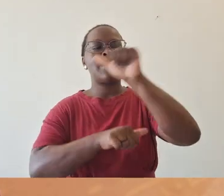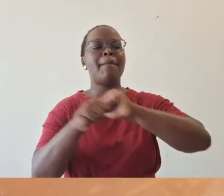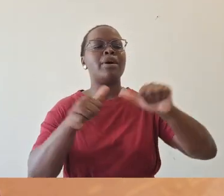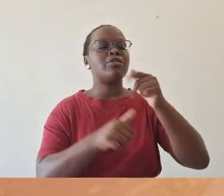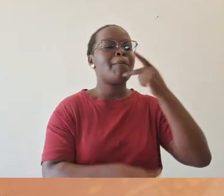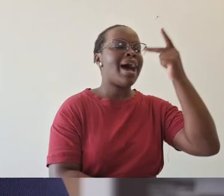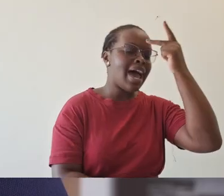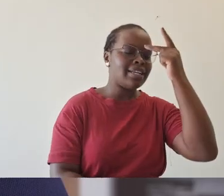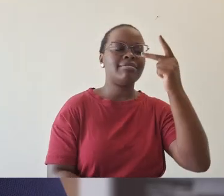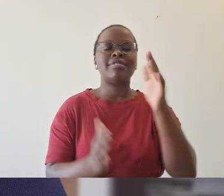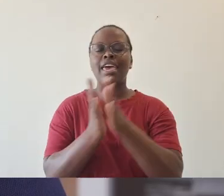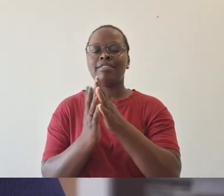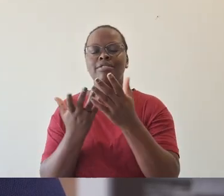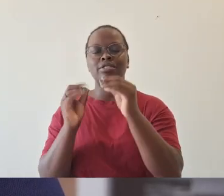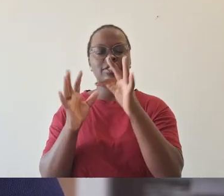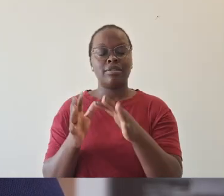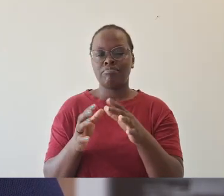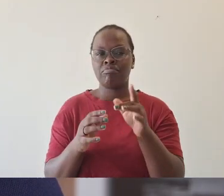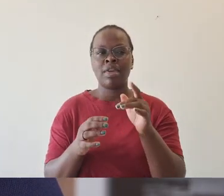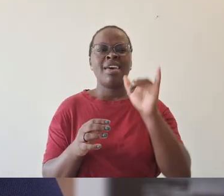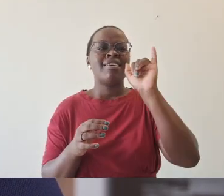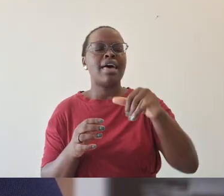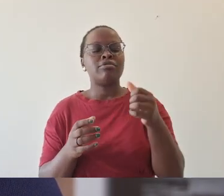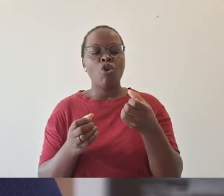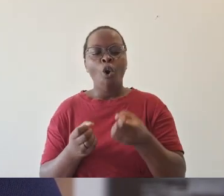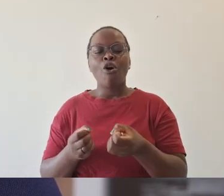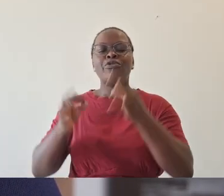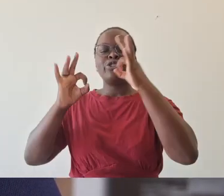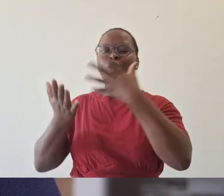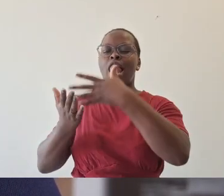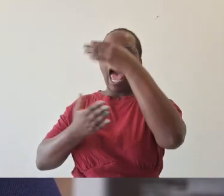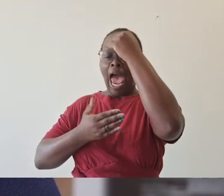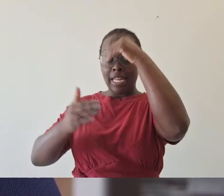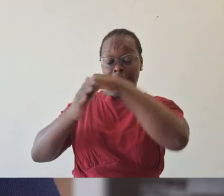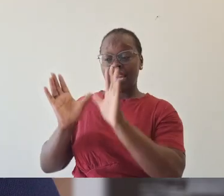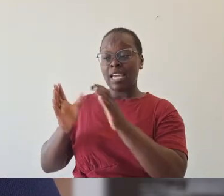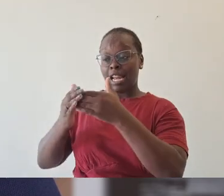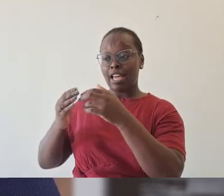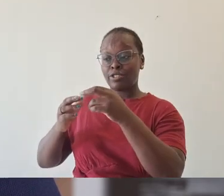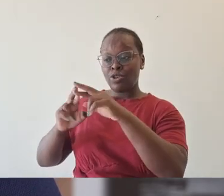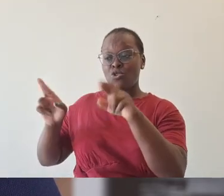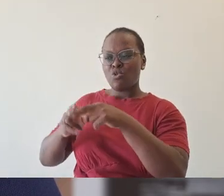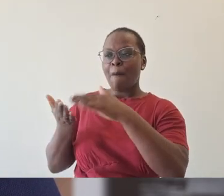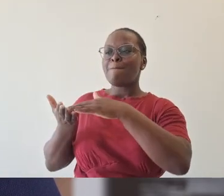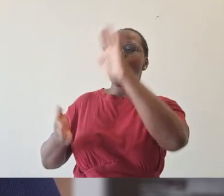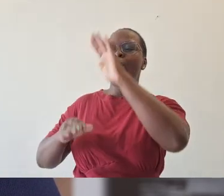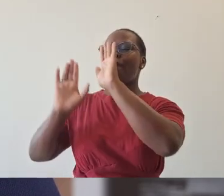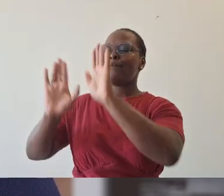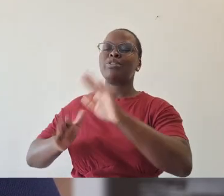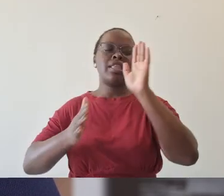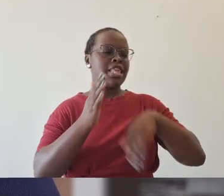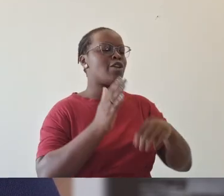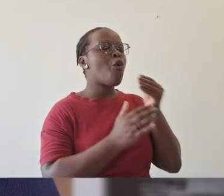engagement? That formal learning is more important than the informal learning that the parents do at home every day. I think that's the